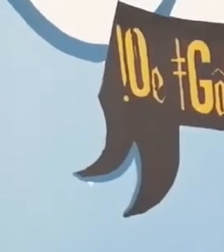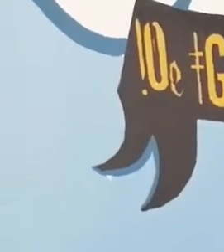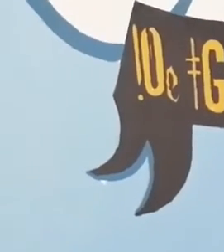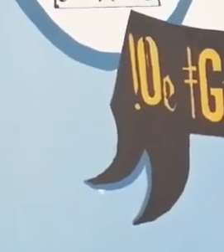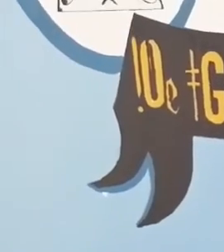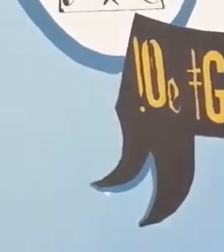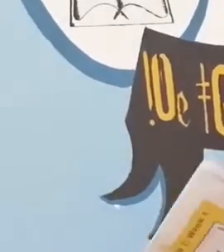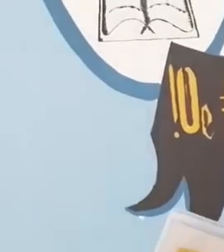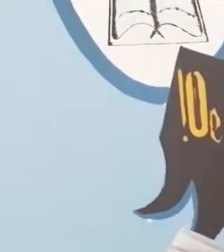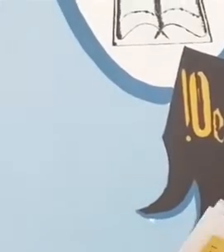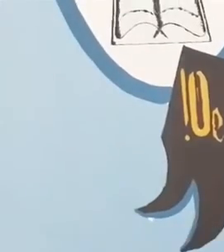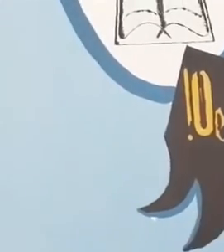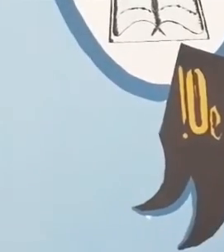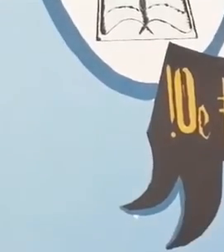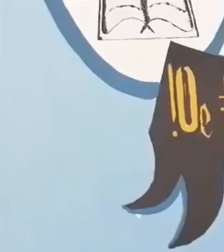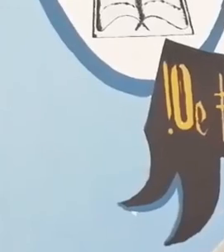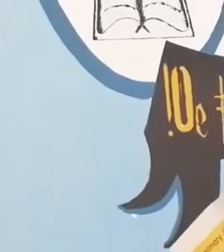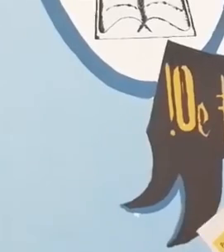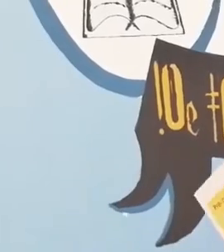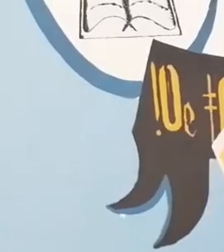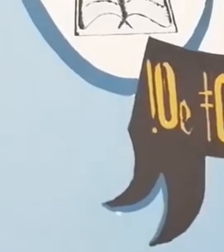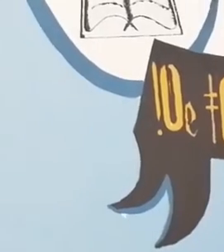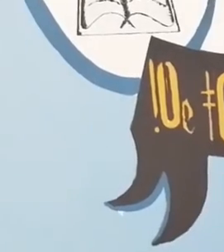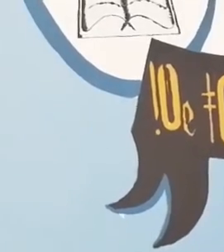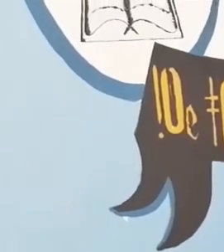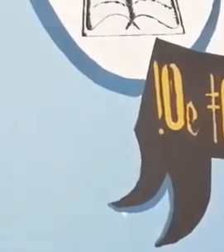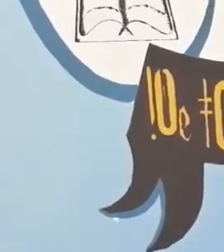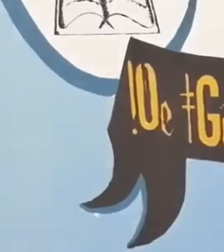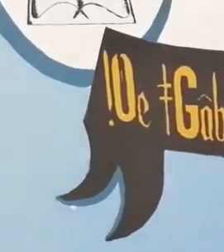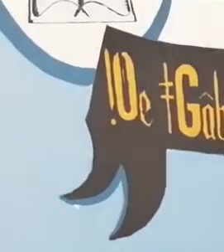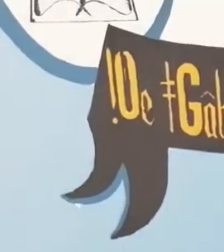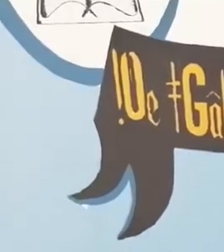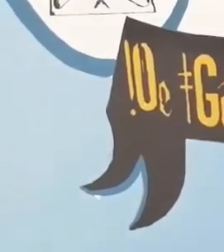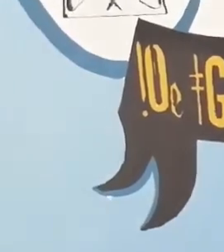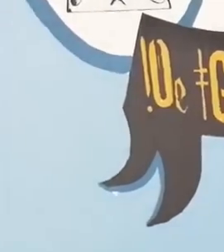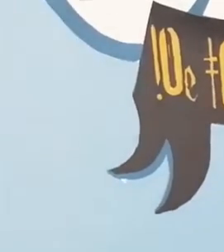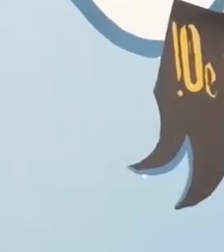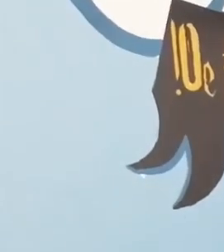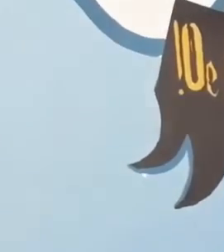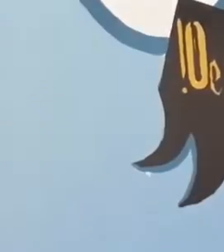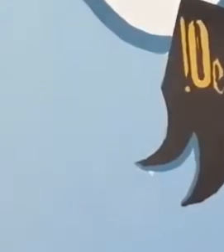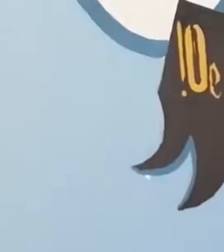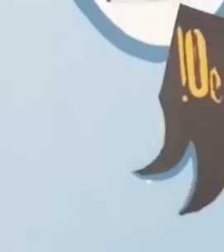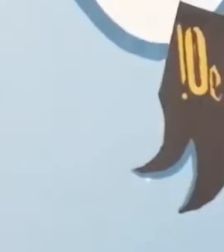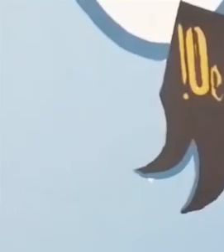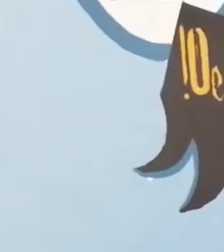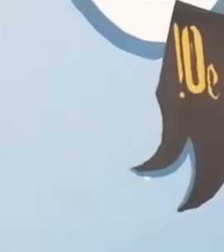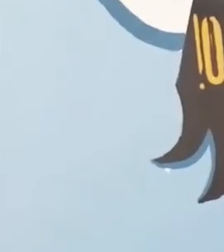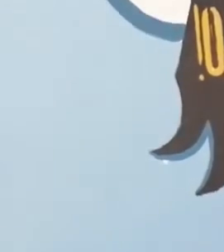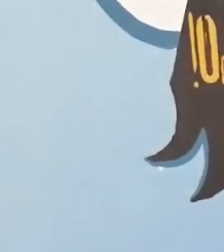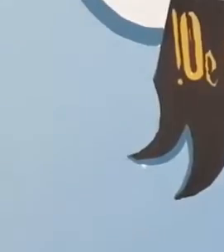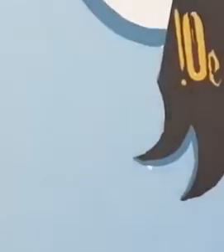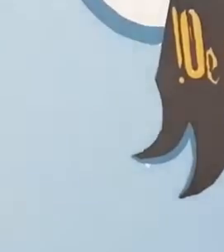learning thing. Yes. But after we received these booklets, we all actually got an idea how to start with it. So it has helped a